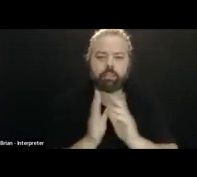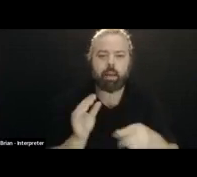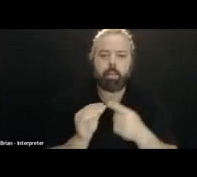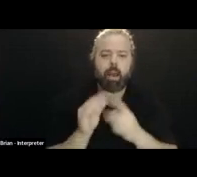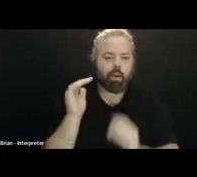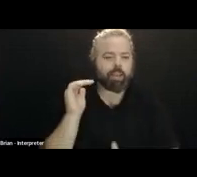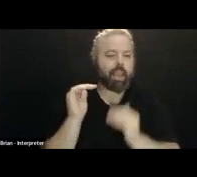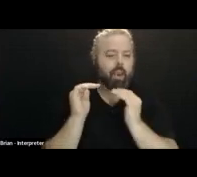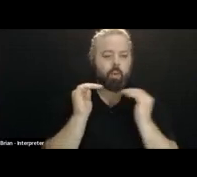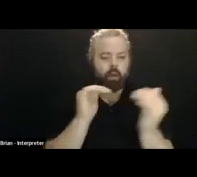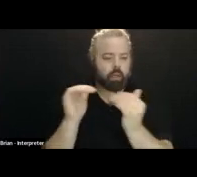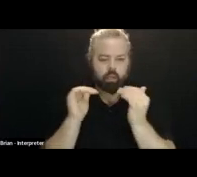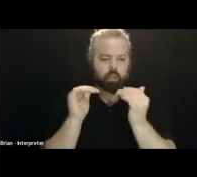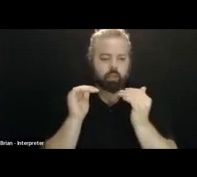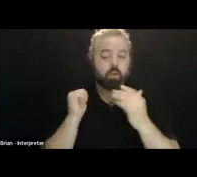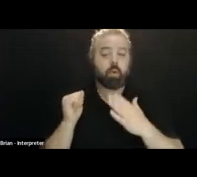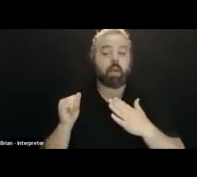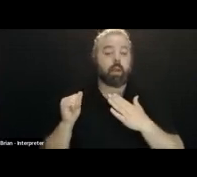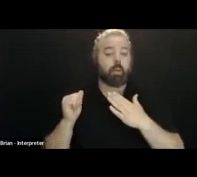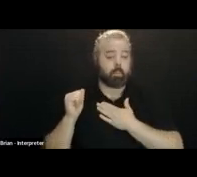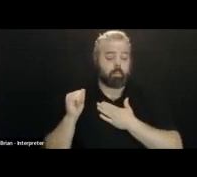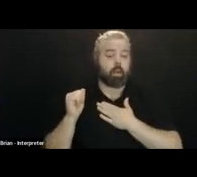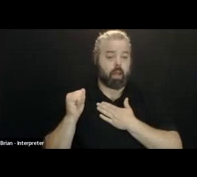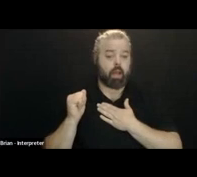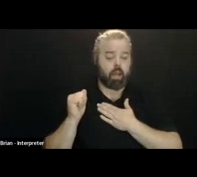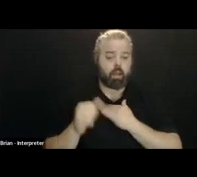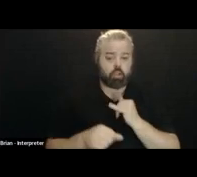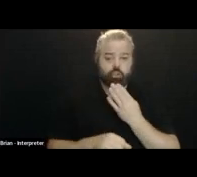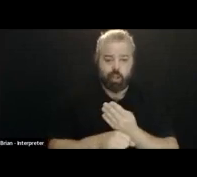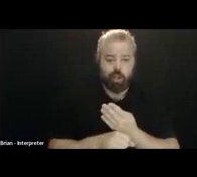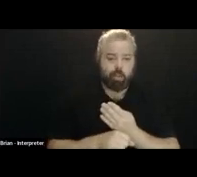bit. So in my job, I do